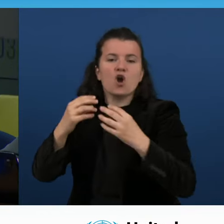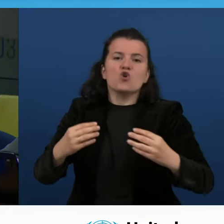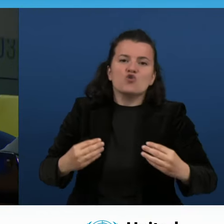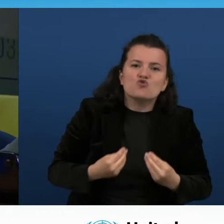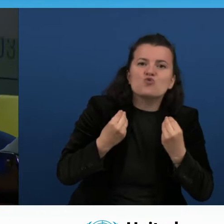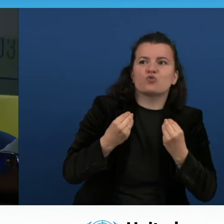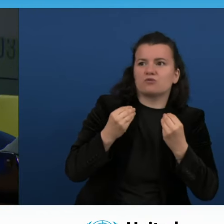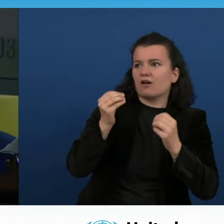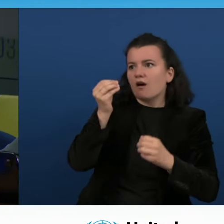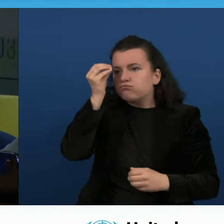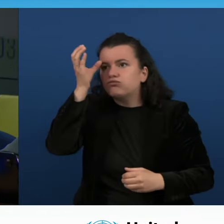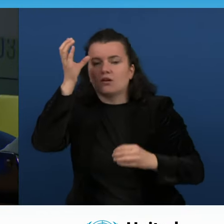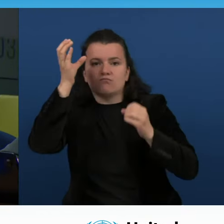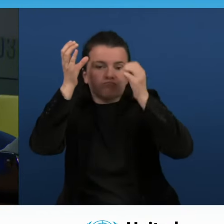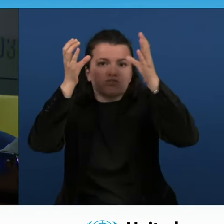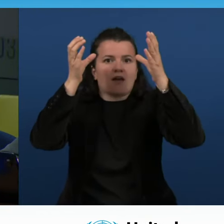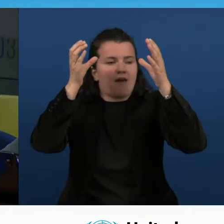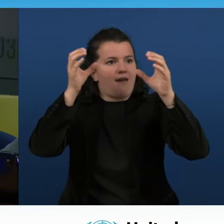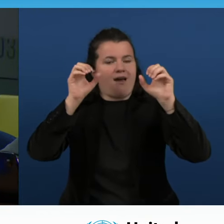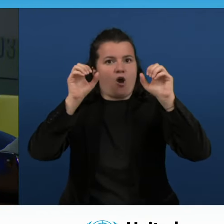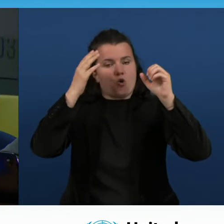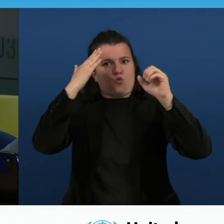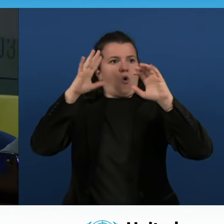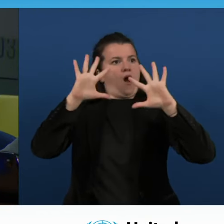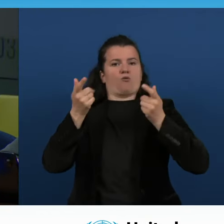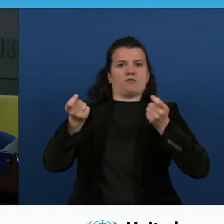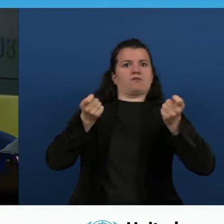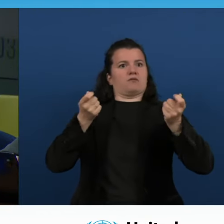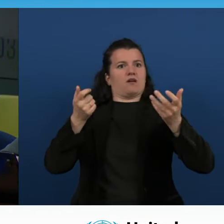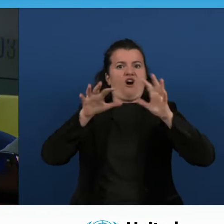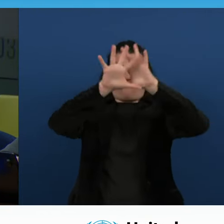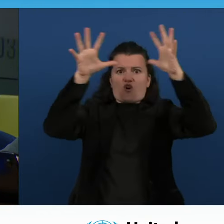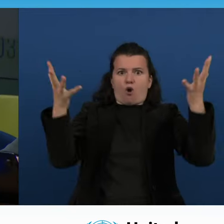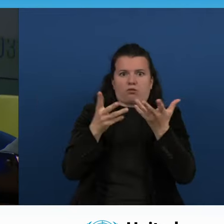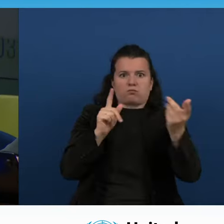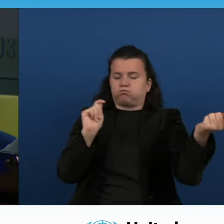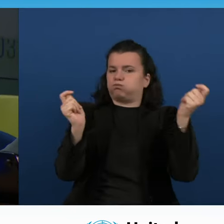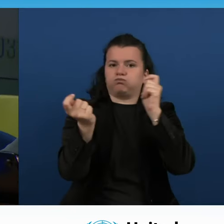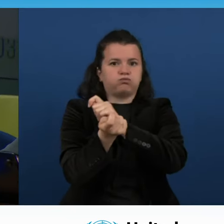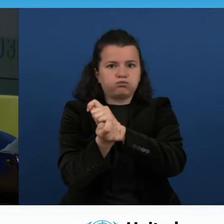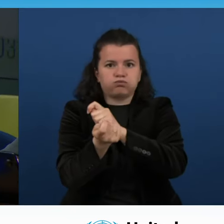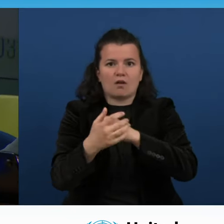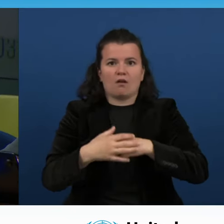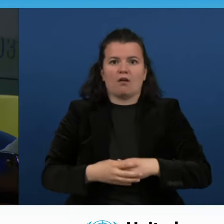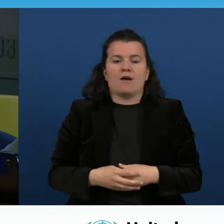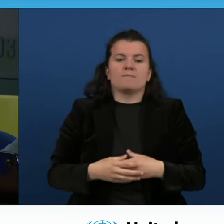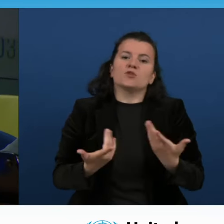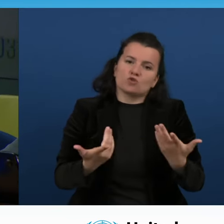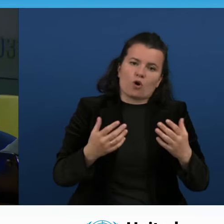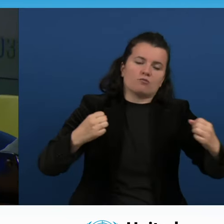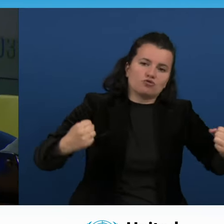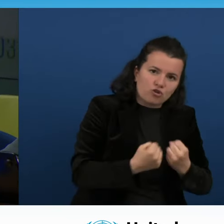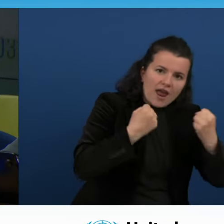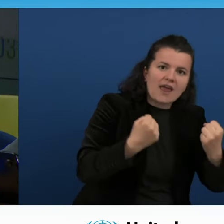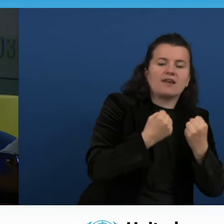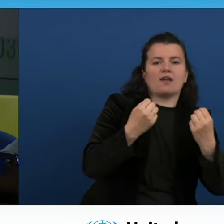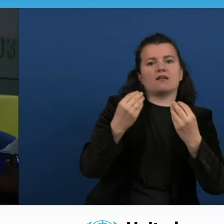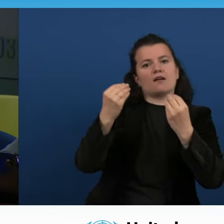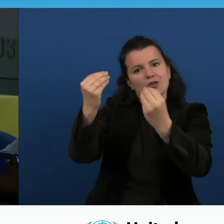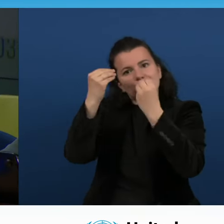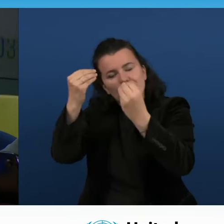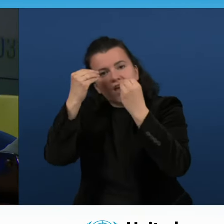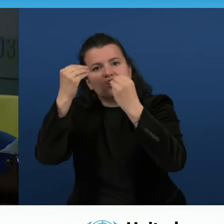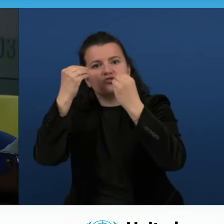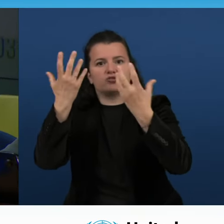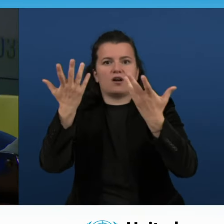an interdependent world that includes their training and education in global citizenship. And it's in this